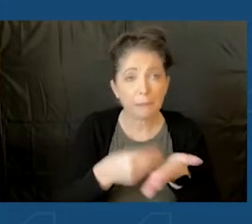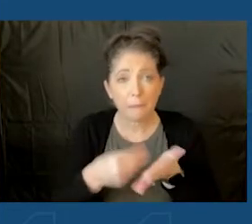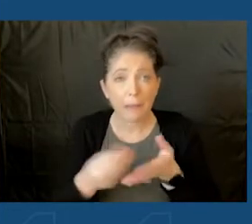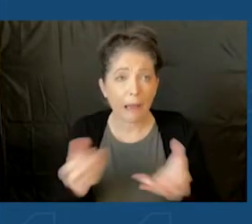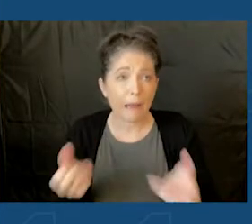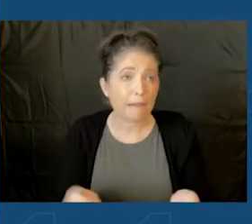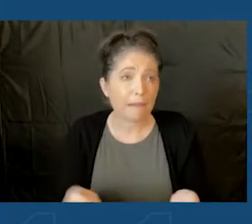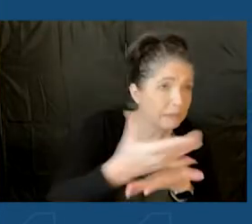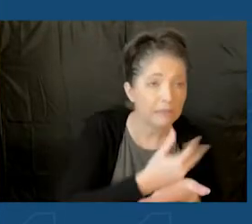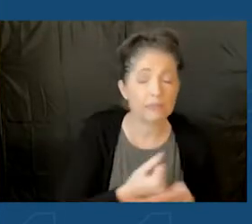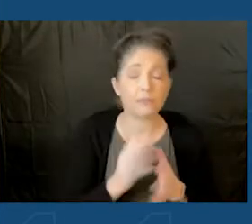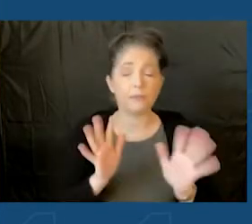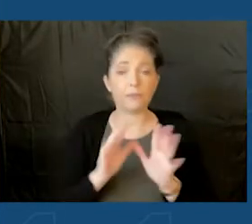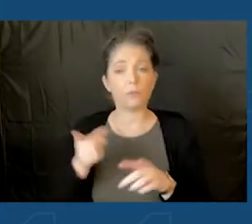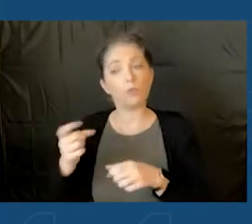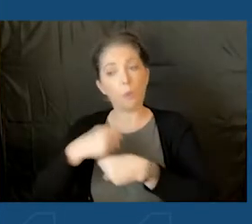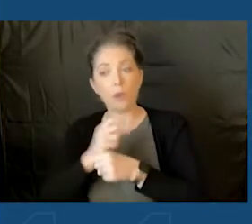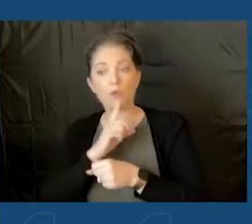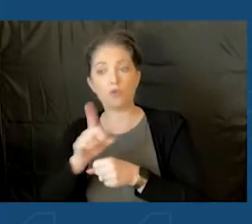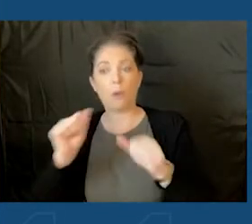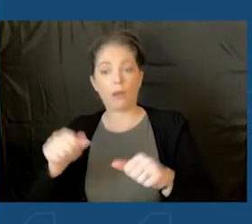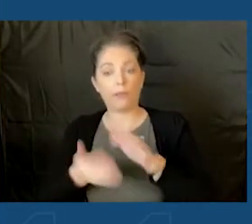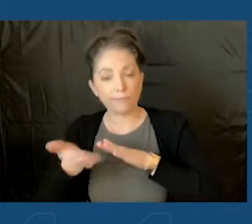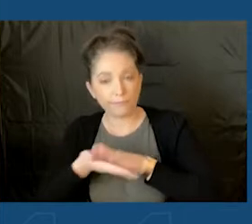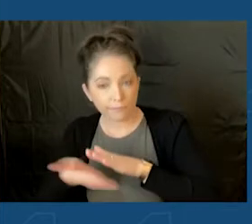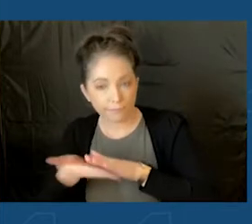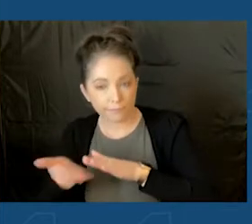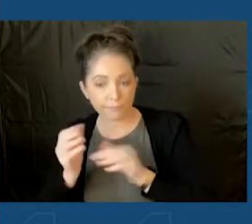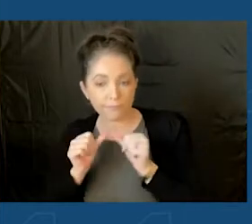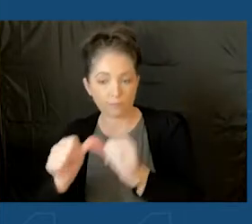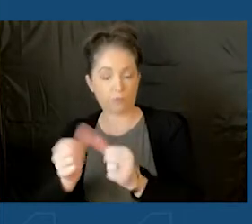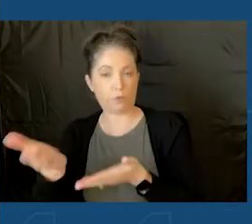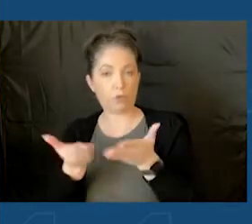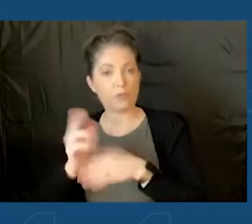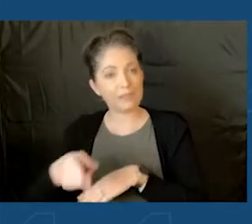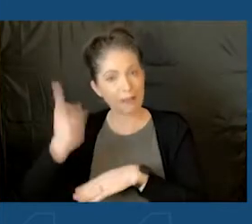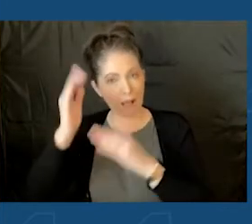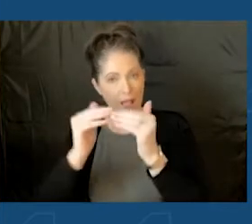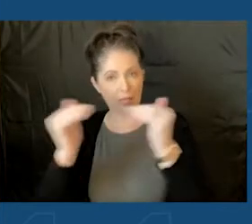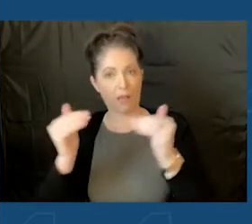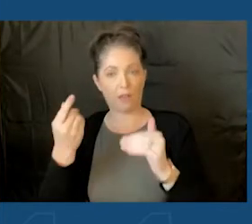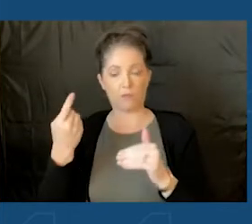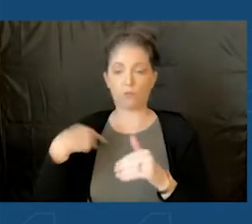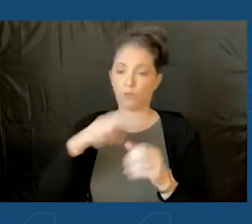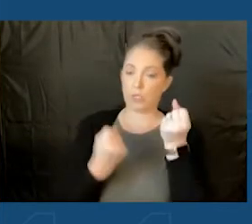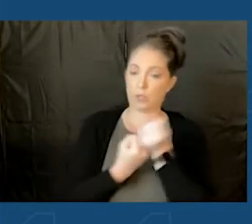operate service at a very high level as we support our road back from COVID.